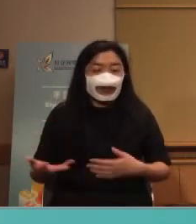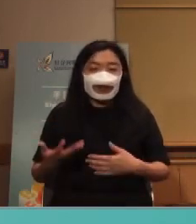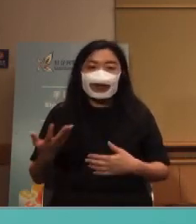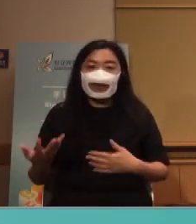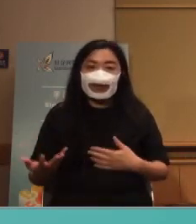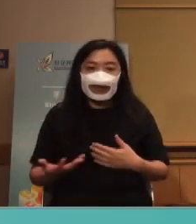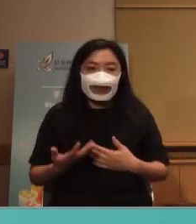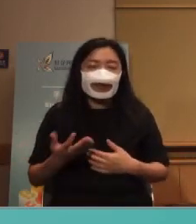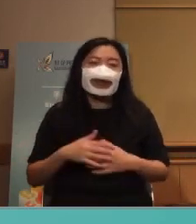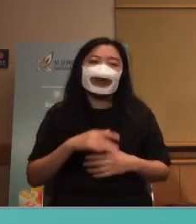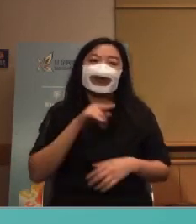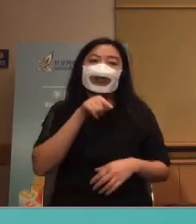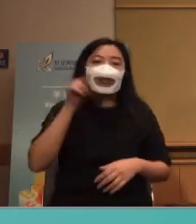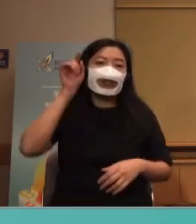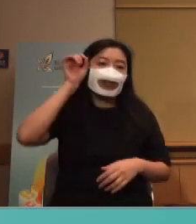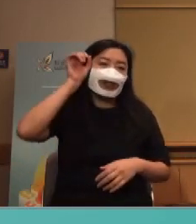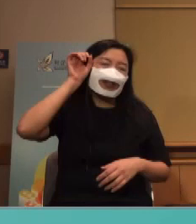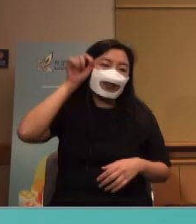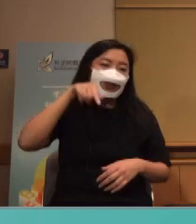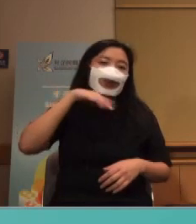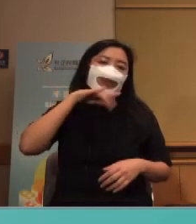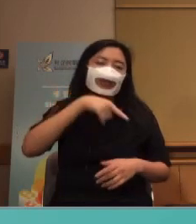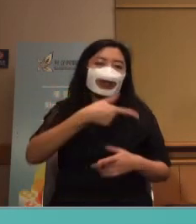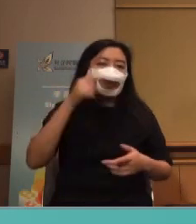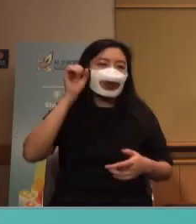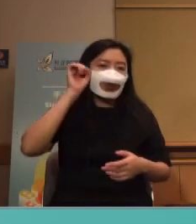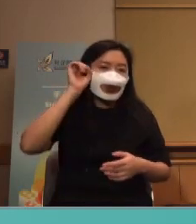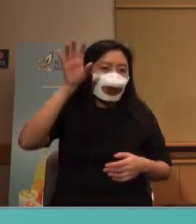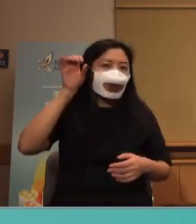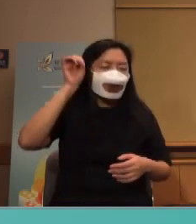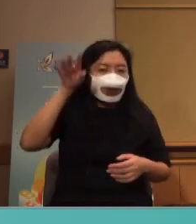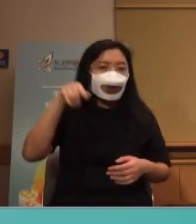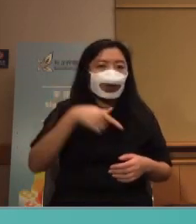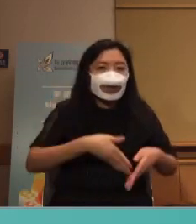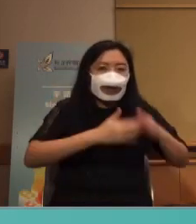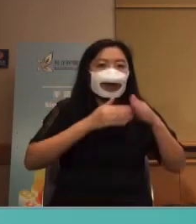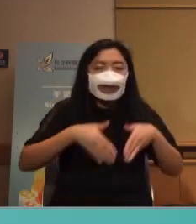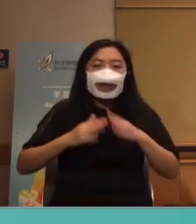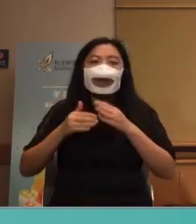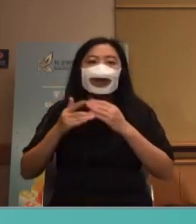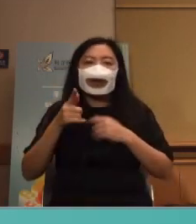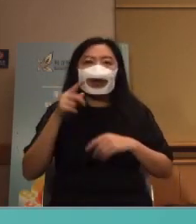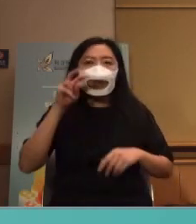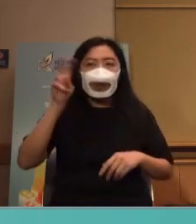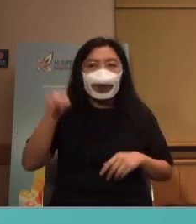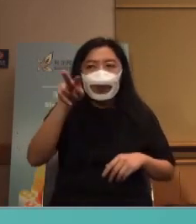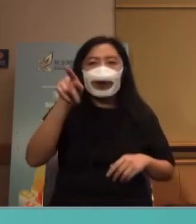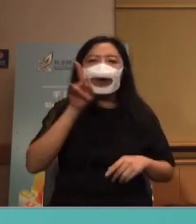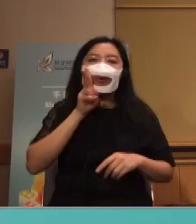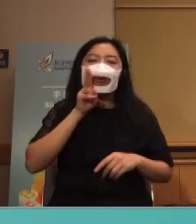already be interested in impact to get them more engaged in Web3? So, please.